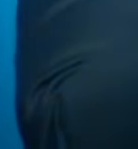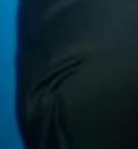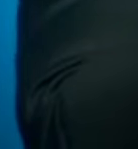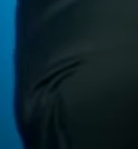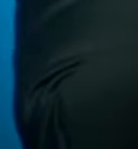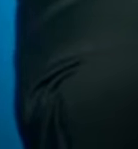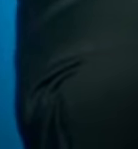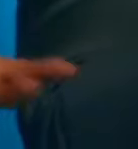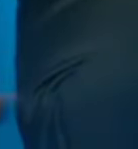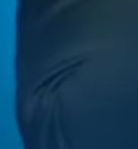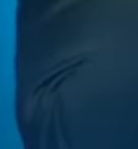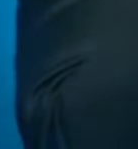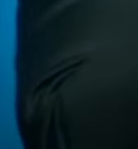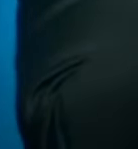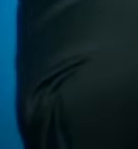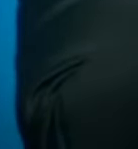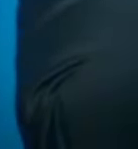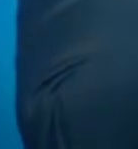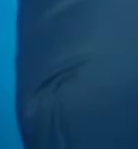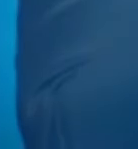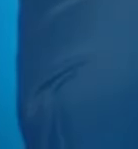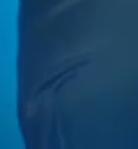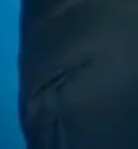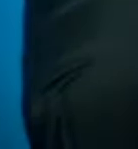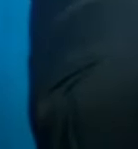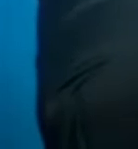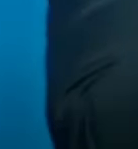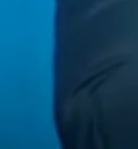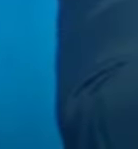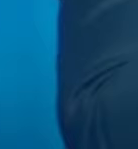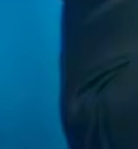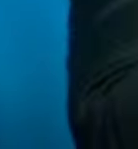Sarah, you know, Abraham's journey would not have been fulfilled, right?